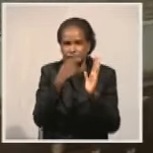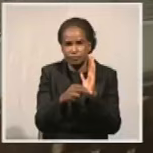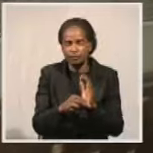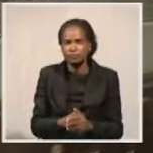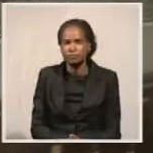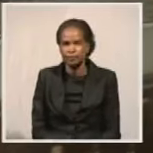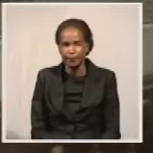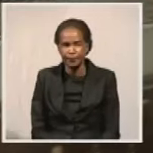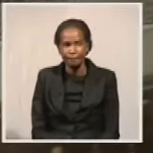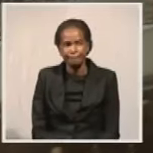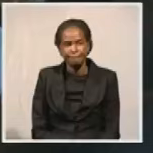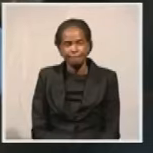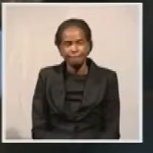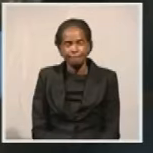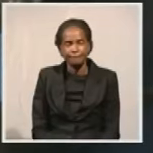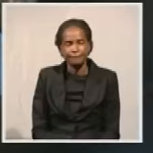compromises.